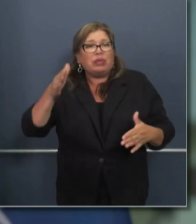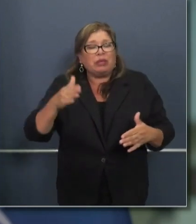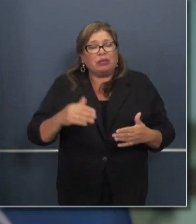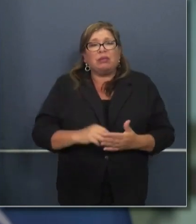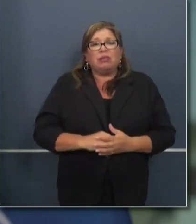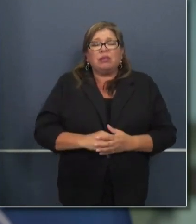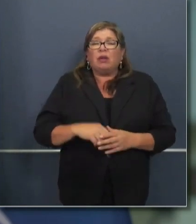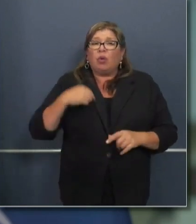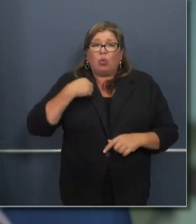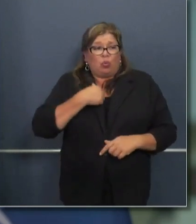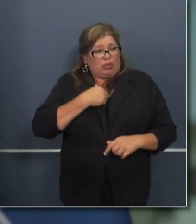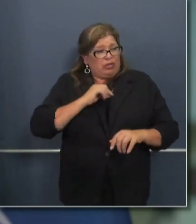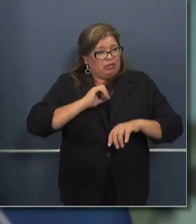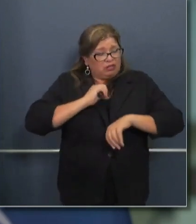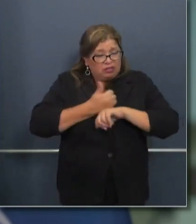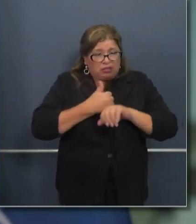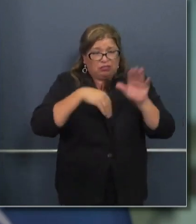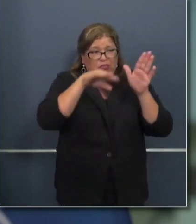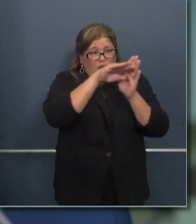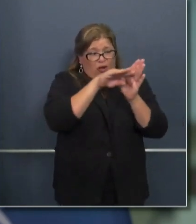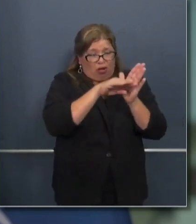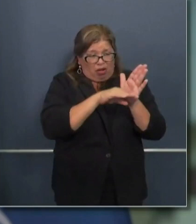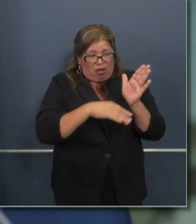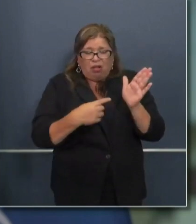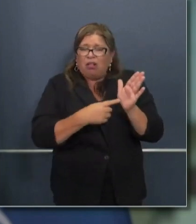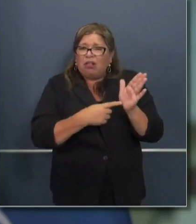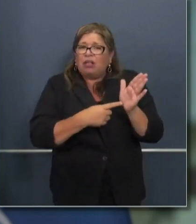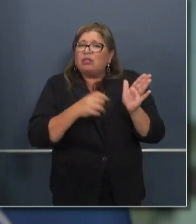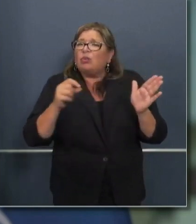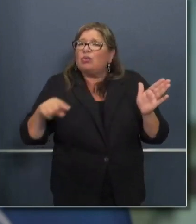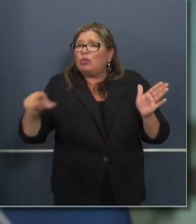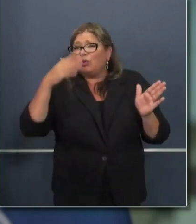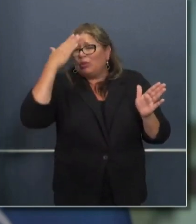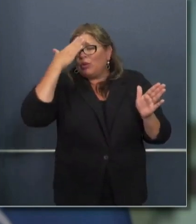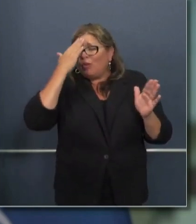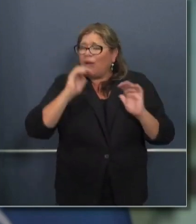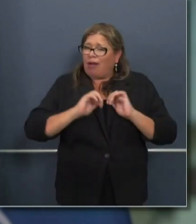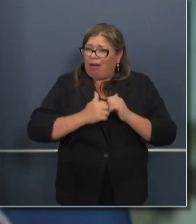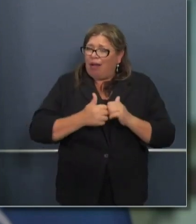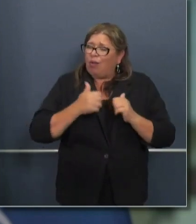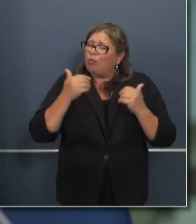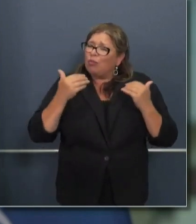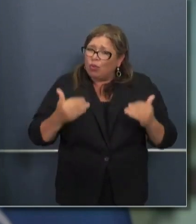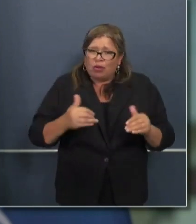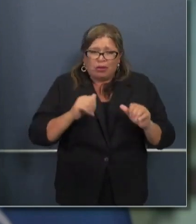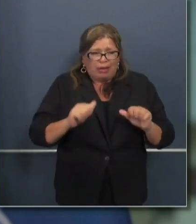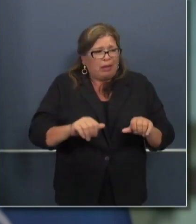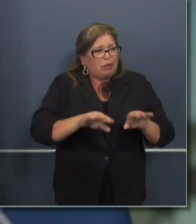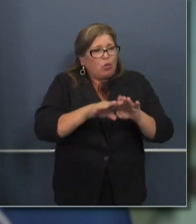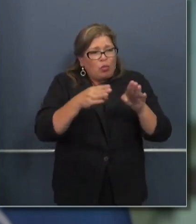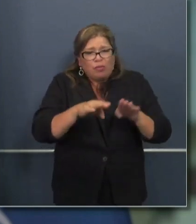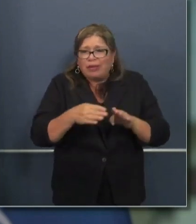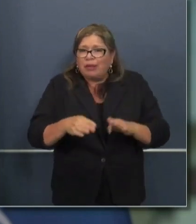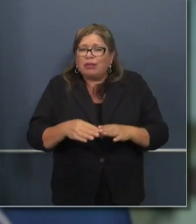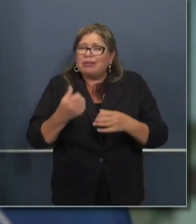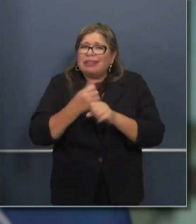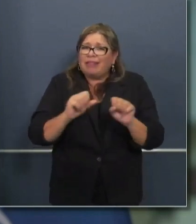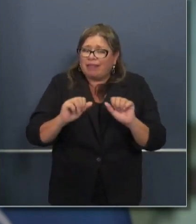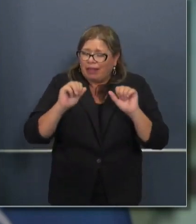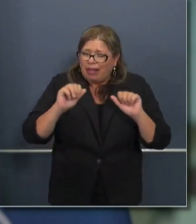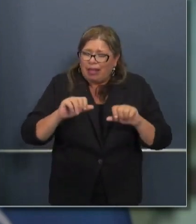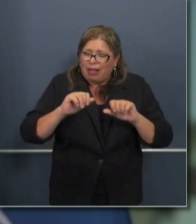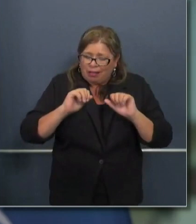out, we focus on how to do it safely, but not when to do it. That when local